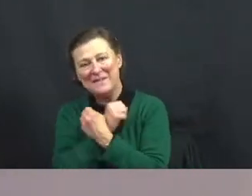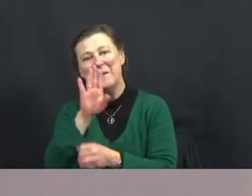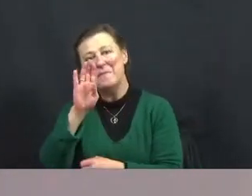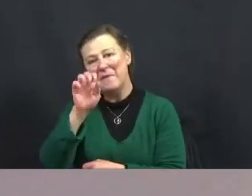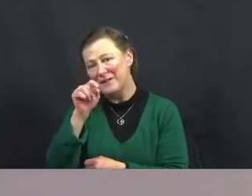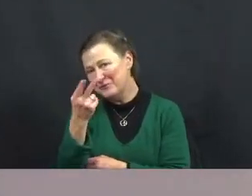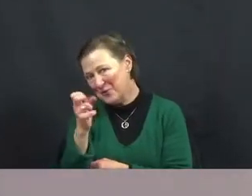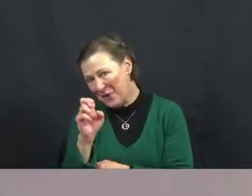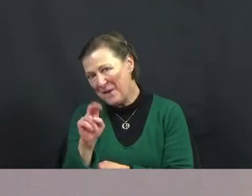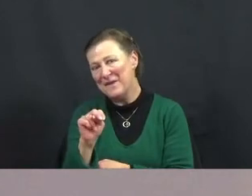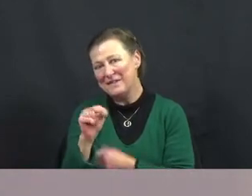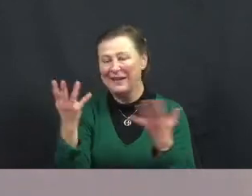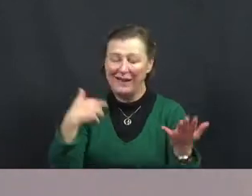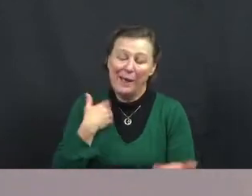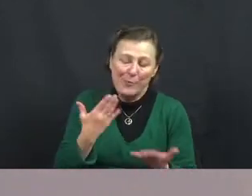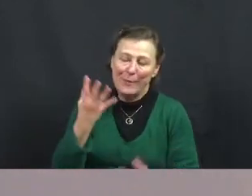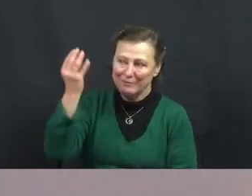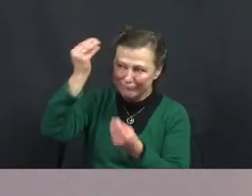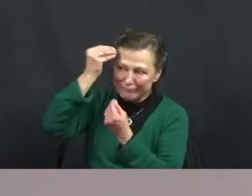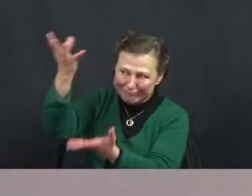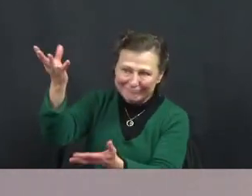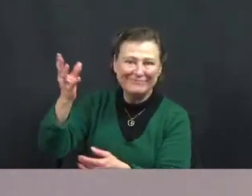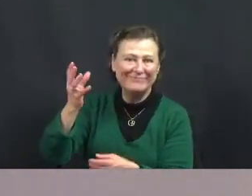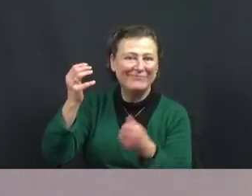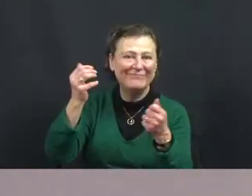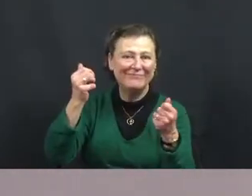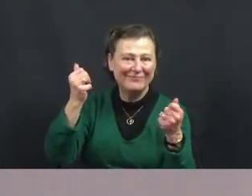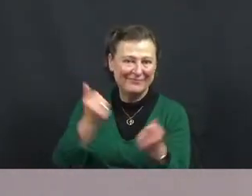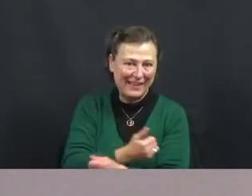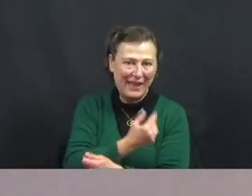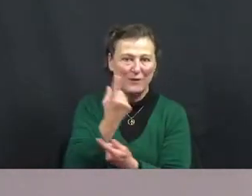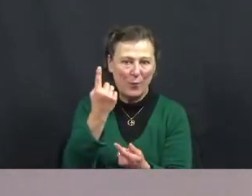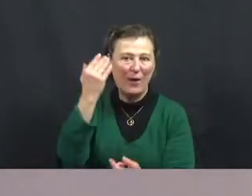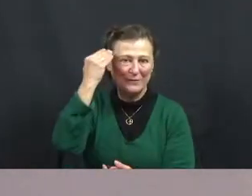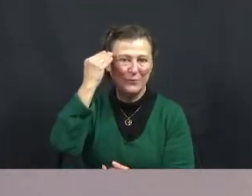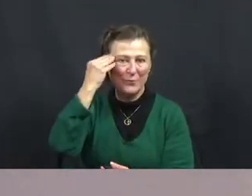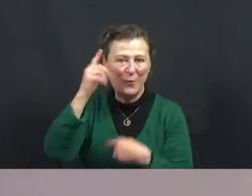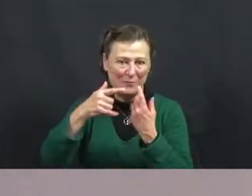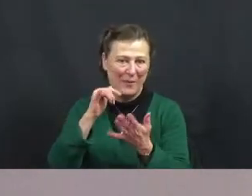Beethoven. I probably told them. Everybody learns sooner or later.